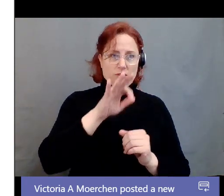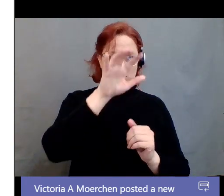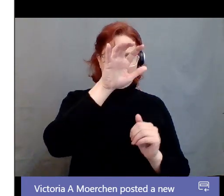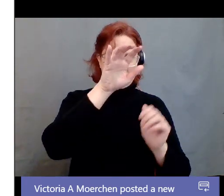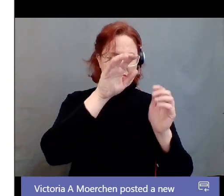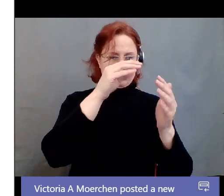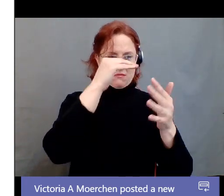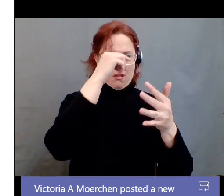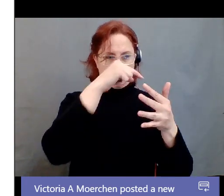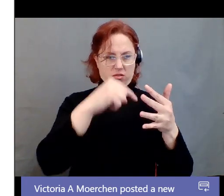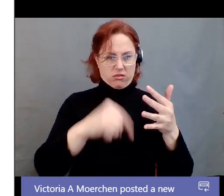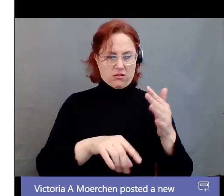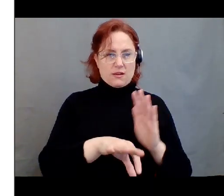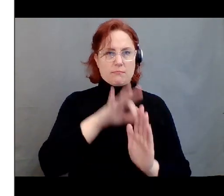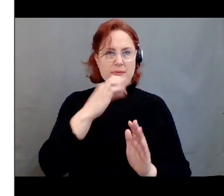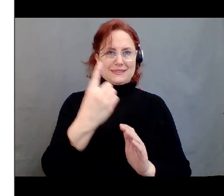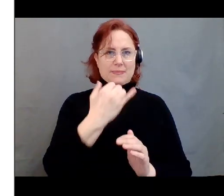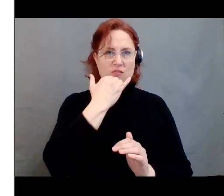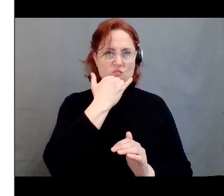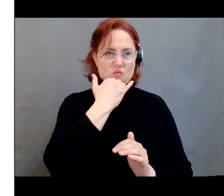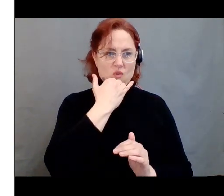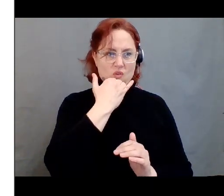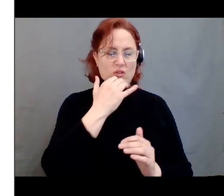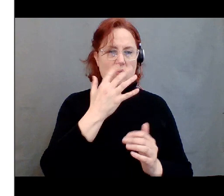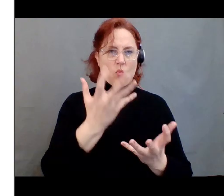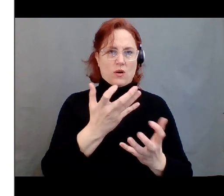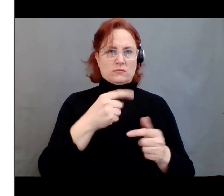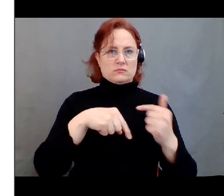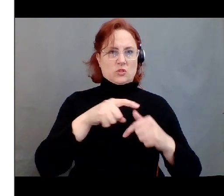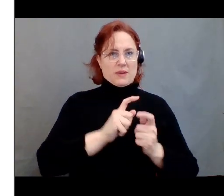Accessibility Resource Center at